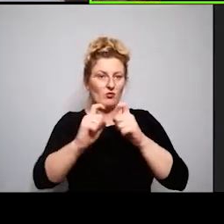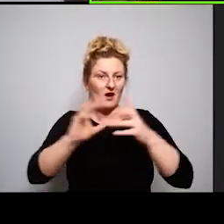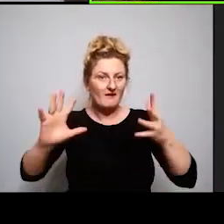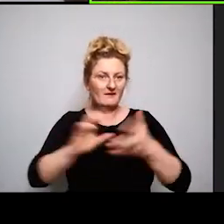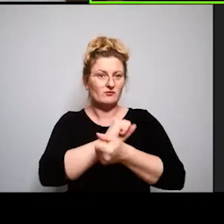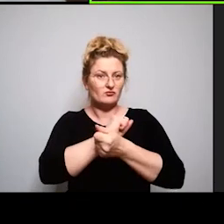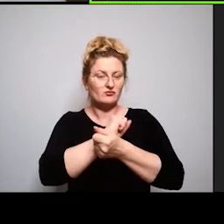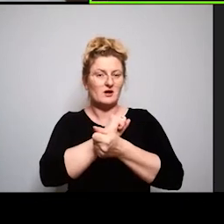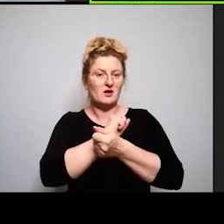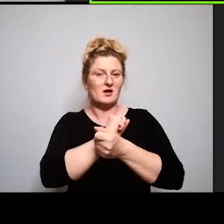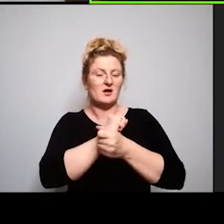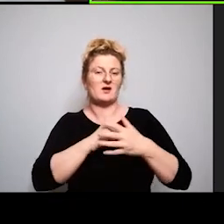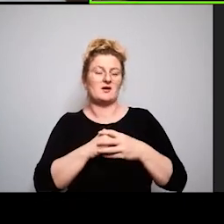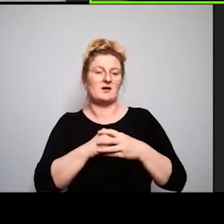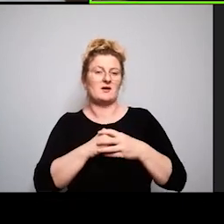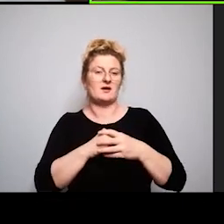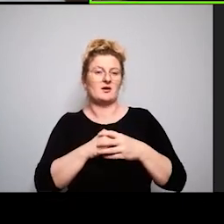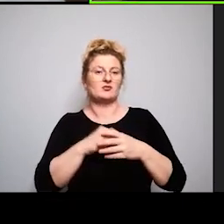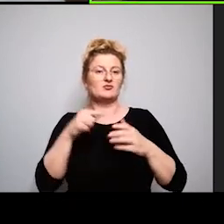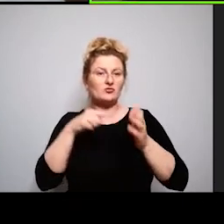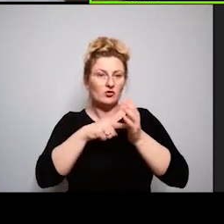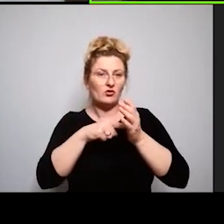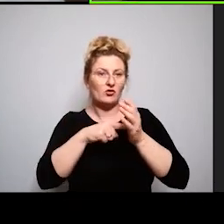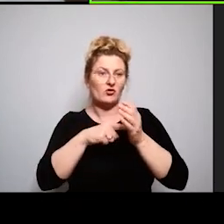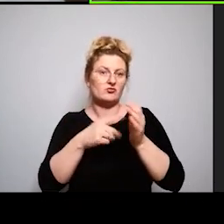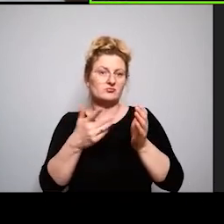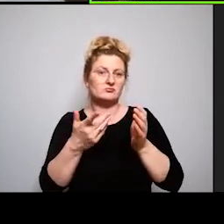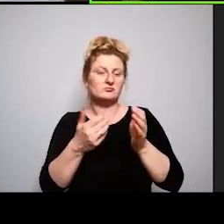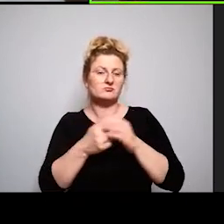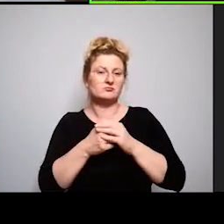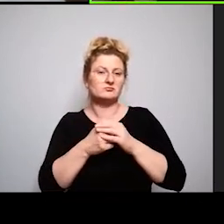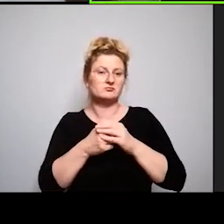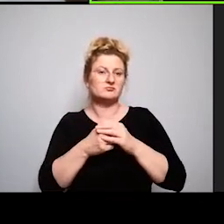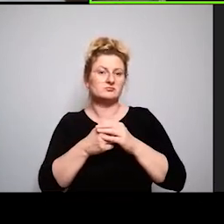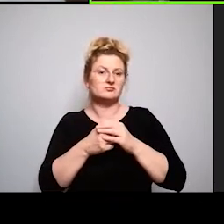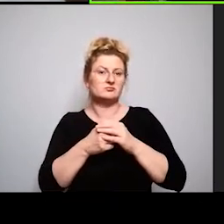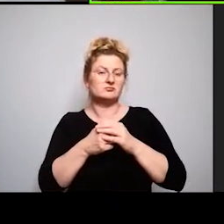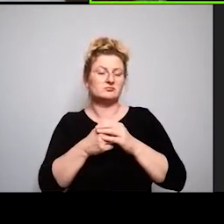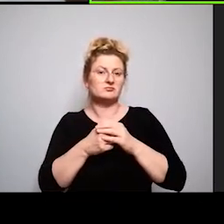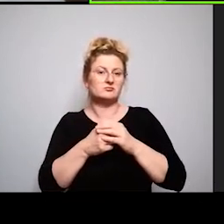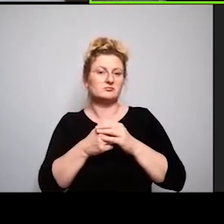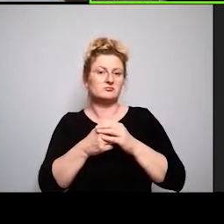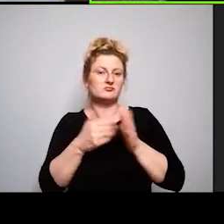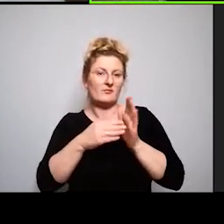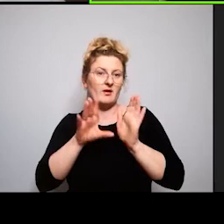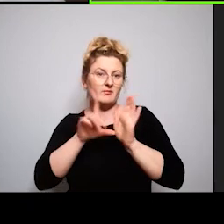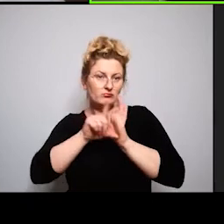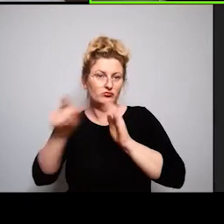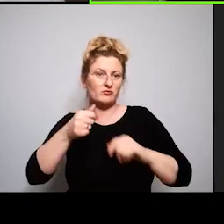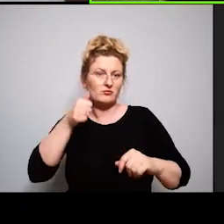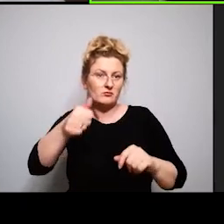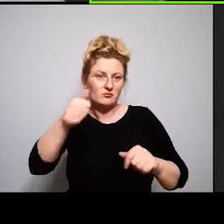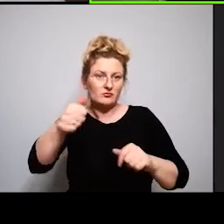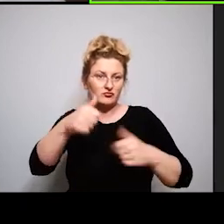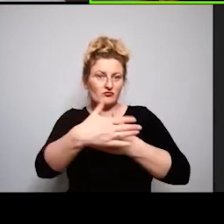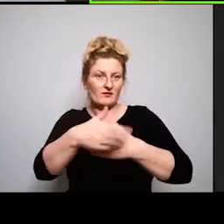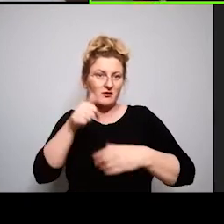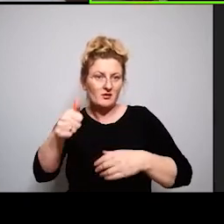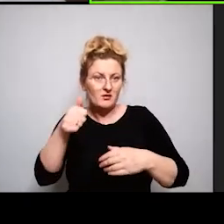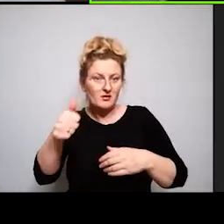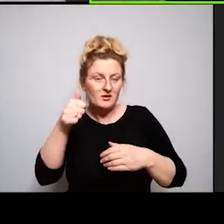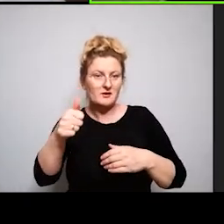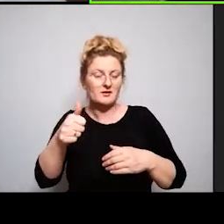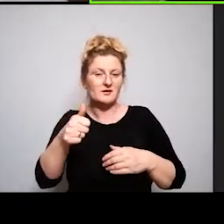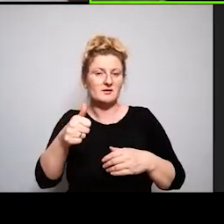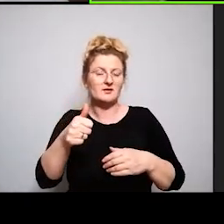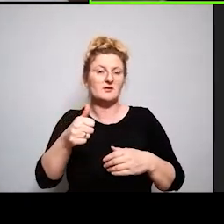you go and ring the doorbell. They come out and you say, do you have some sugar? Sorry, you know. Or like, you